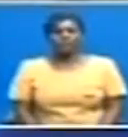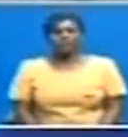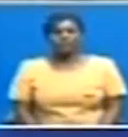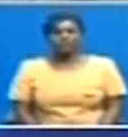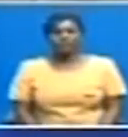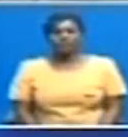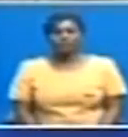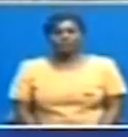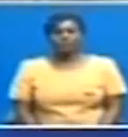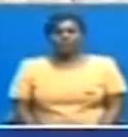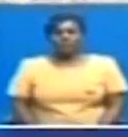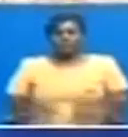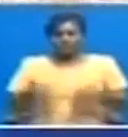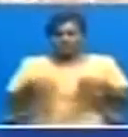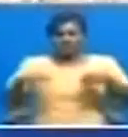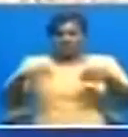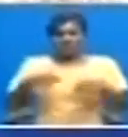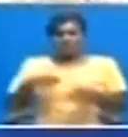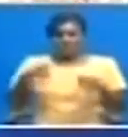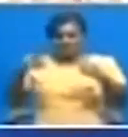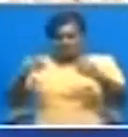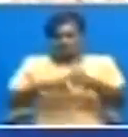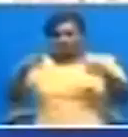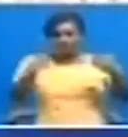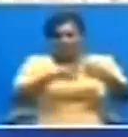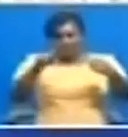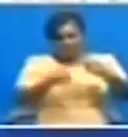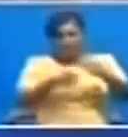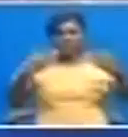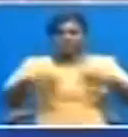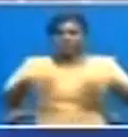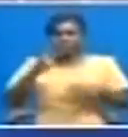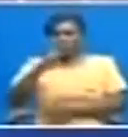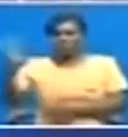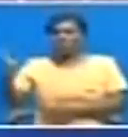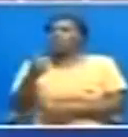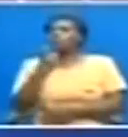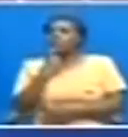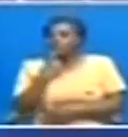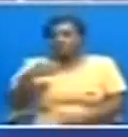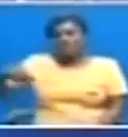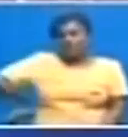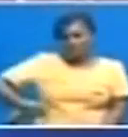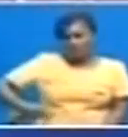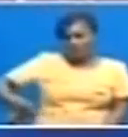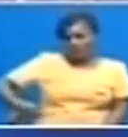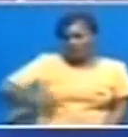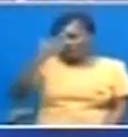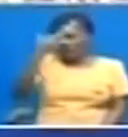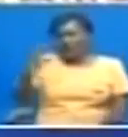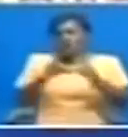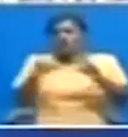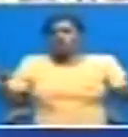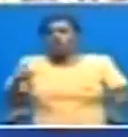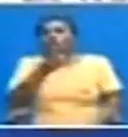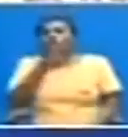Country prepares for the El Nino rains, more than 67,000 people in West Pokot County are facing starvation following a prolonged